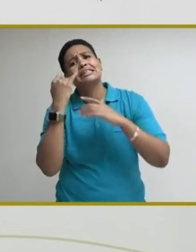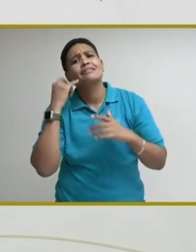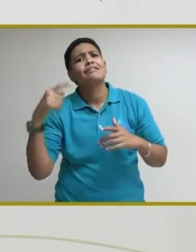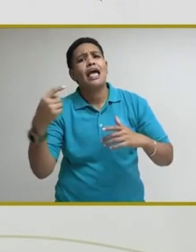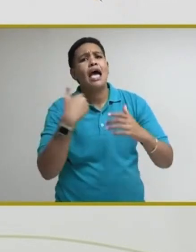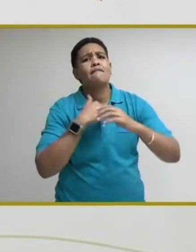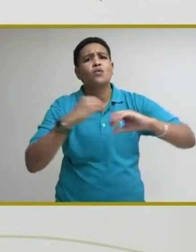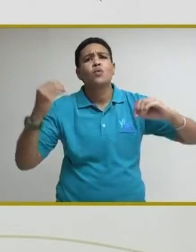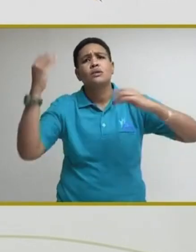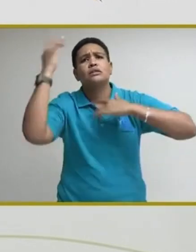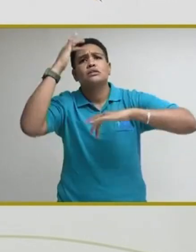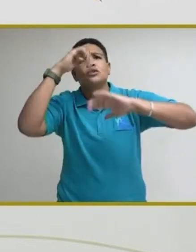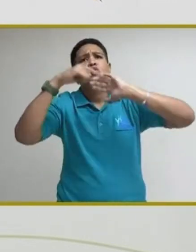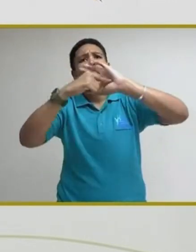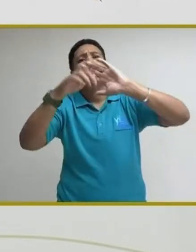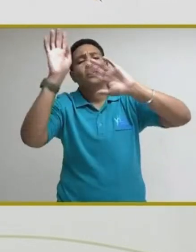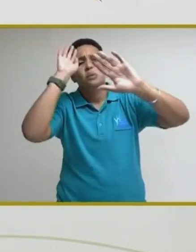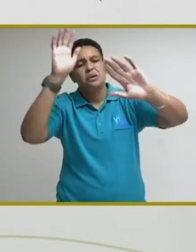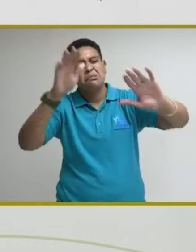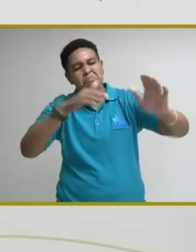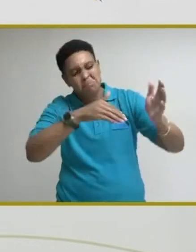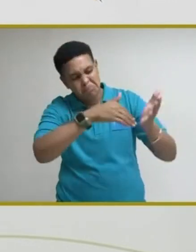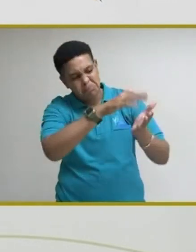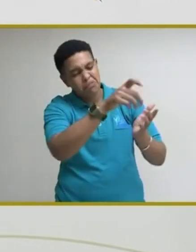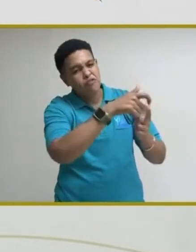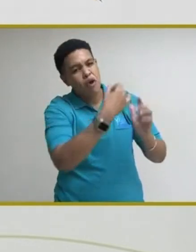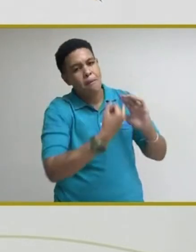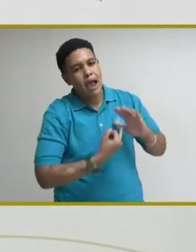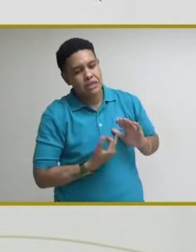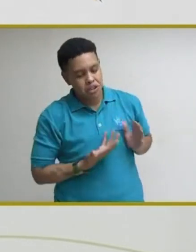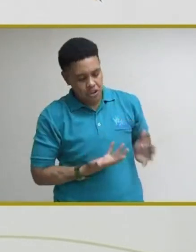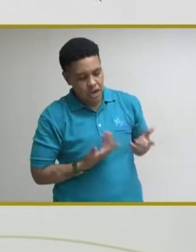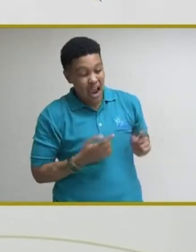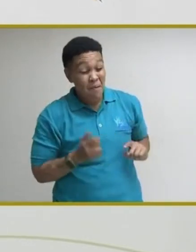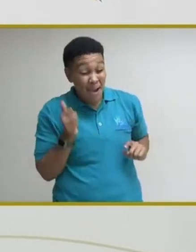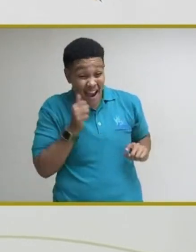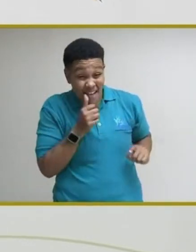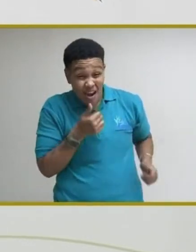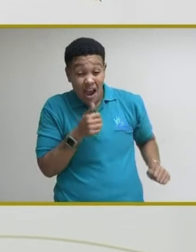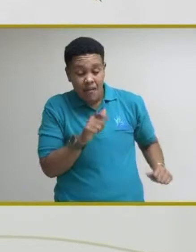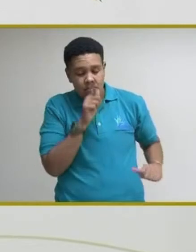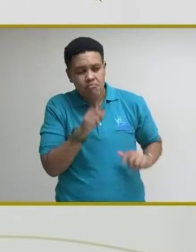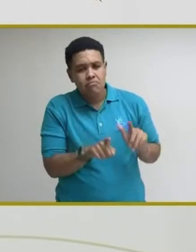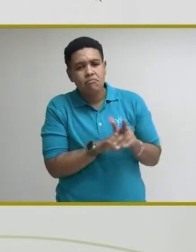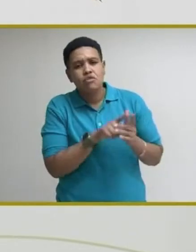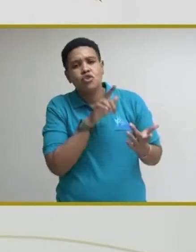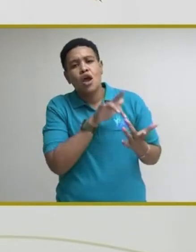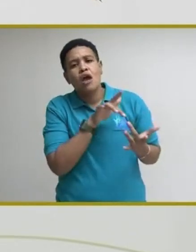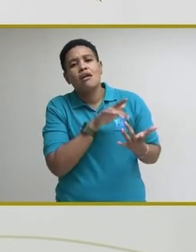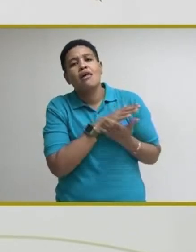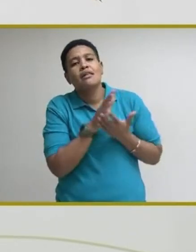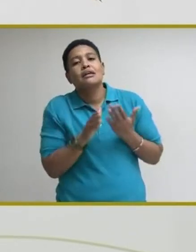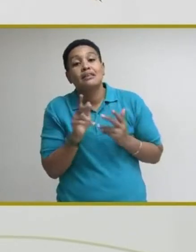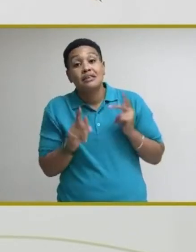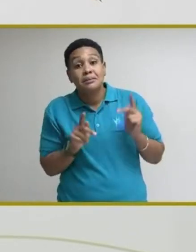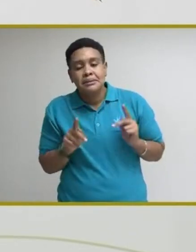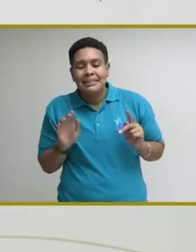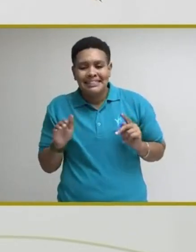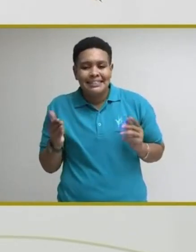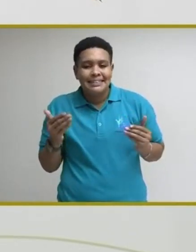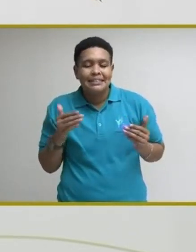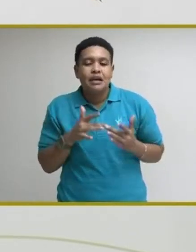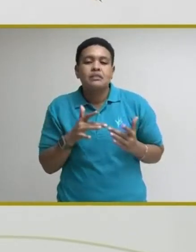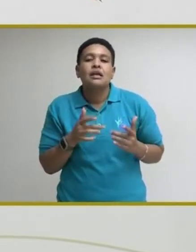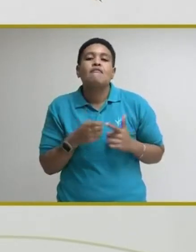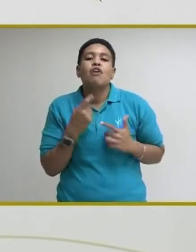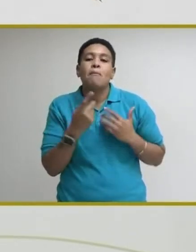no symptoms, they would be discharged from isolation. Every effort is made to contact these persons